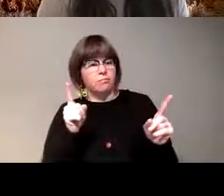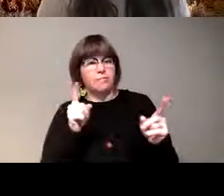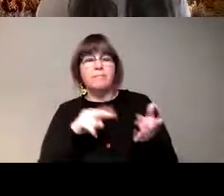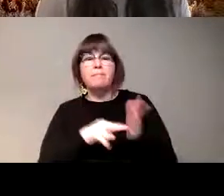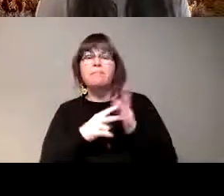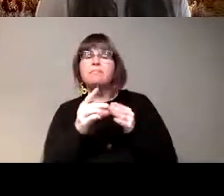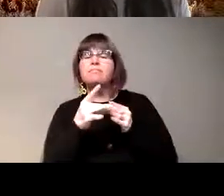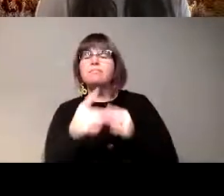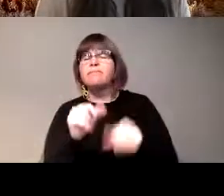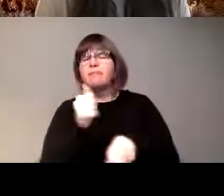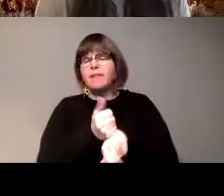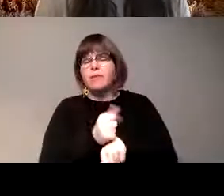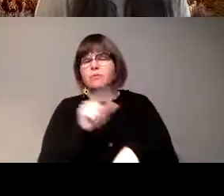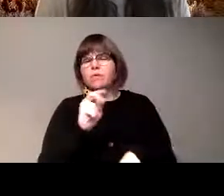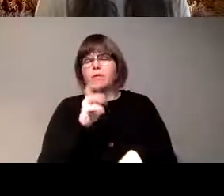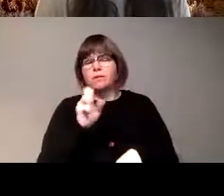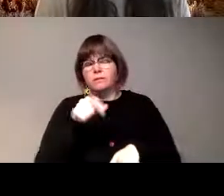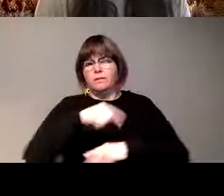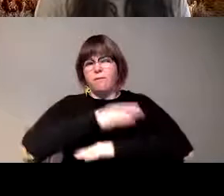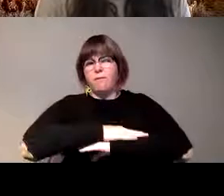to the foundation of the Zooniverse platform.